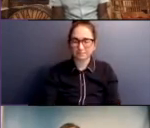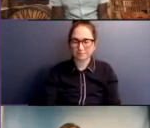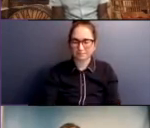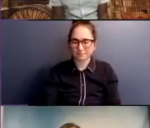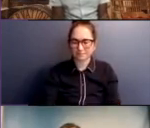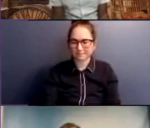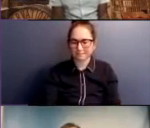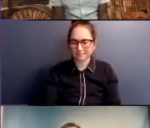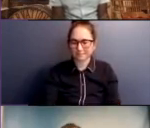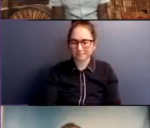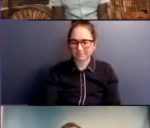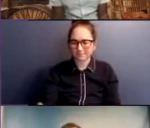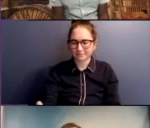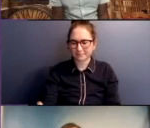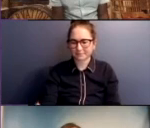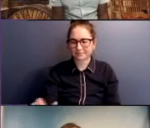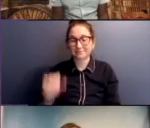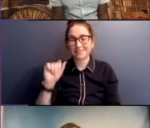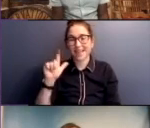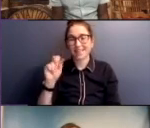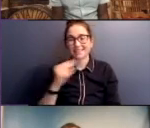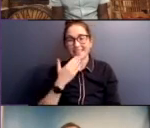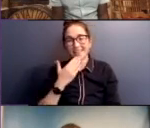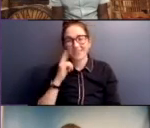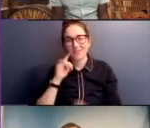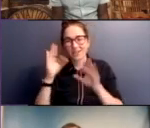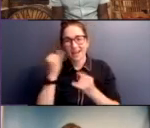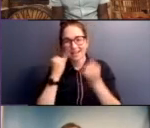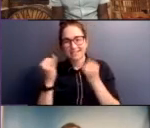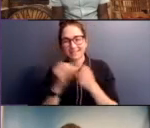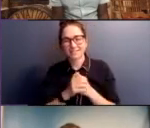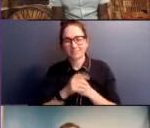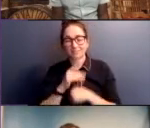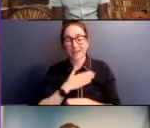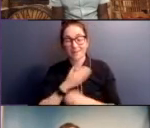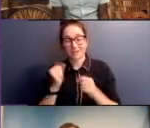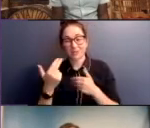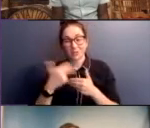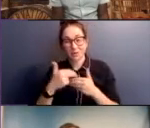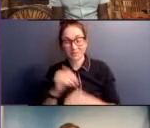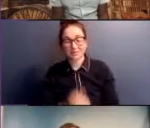Thanks, Alan. Alan says, thanks so much for the great ideas. Thank you. We're so glad you could join us tonight.